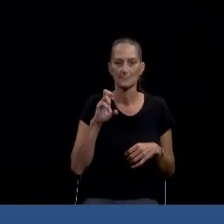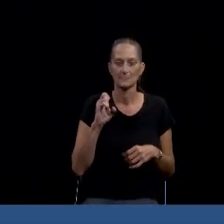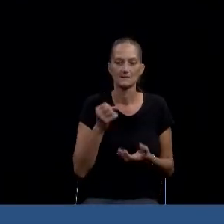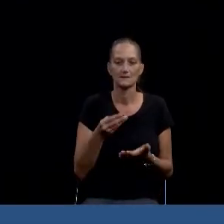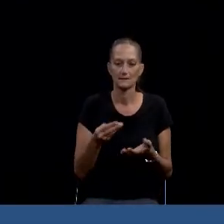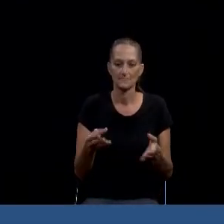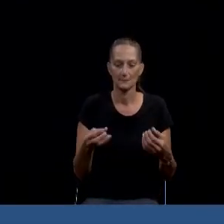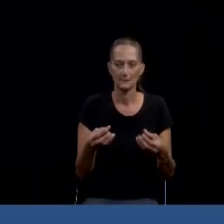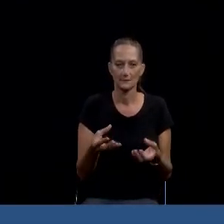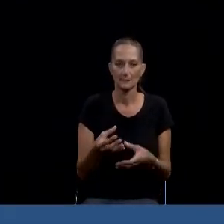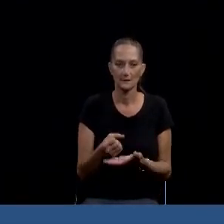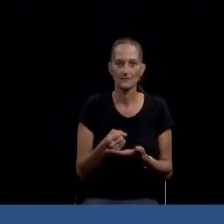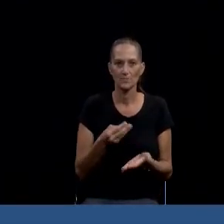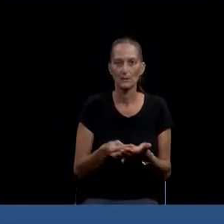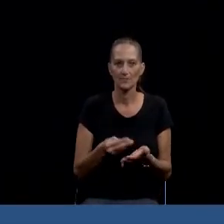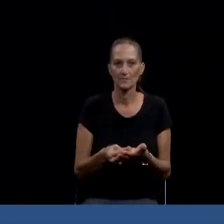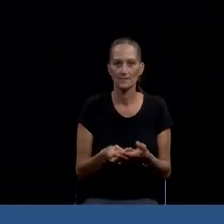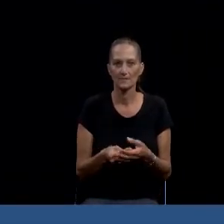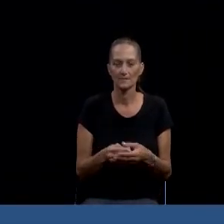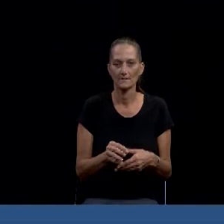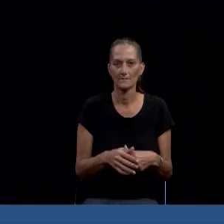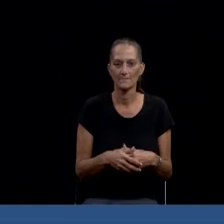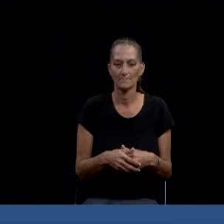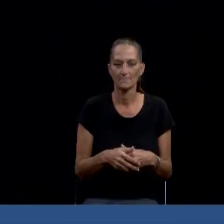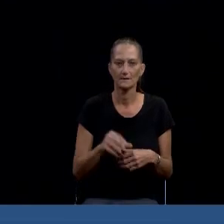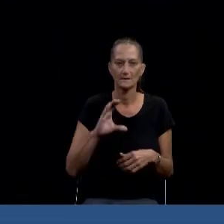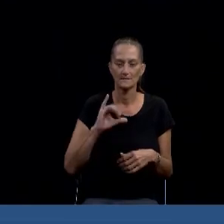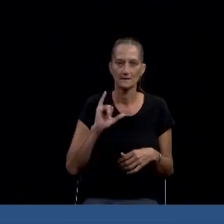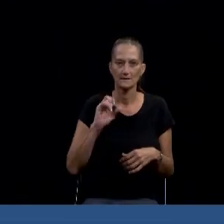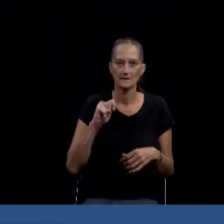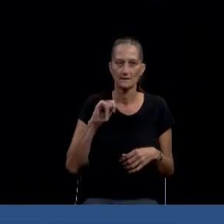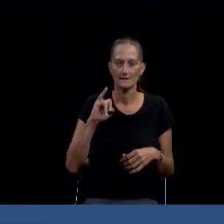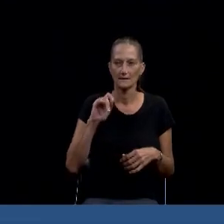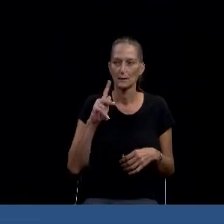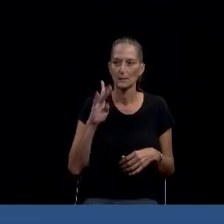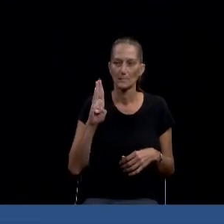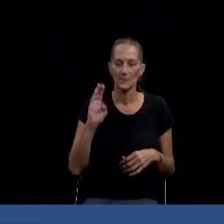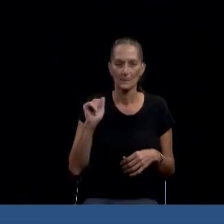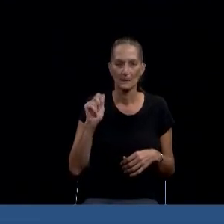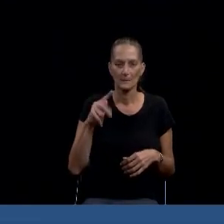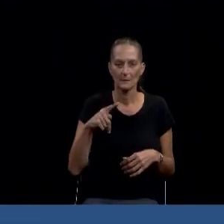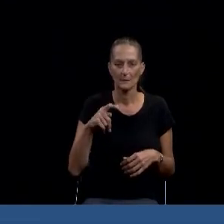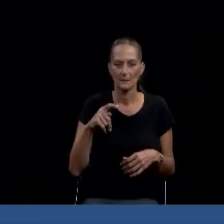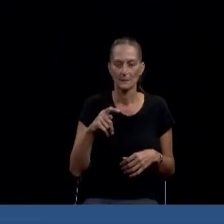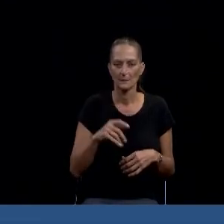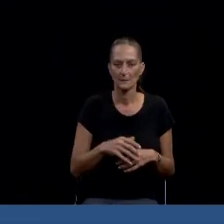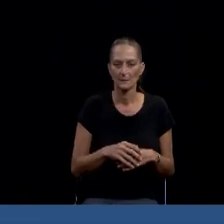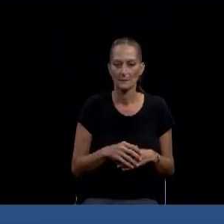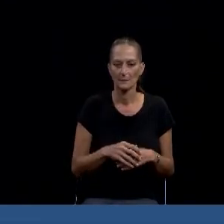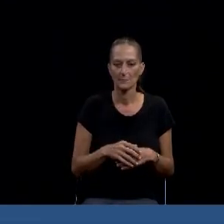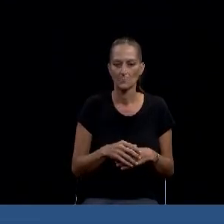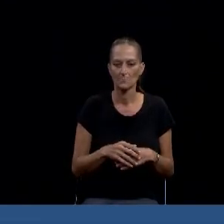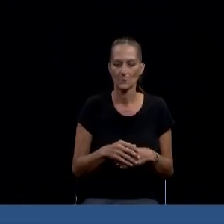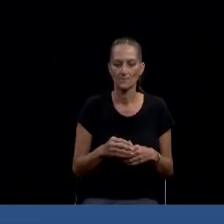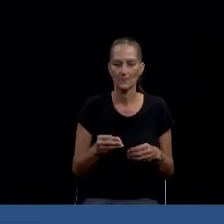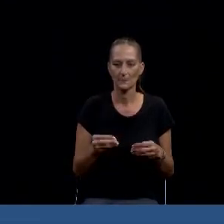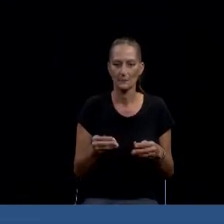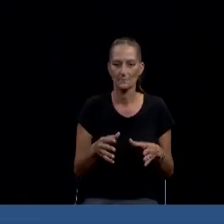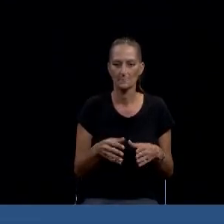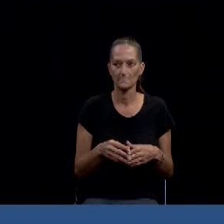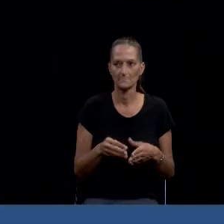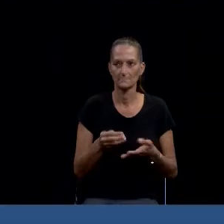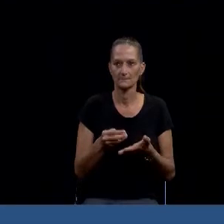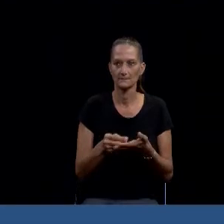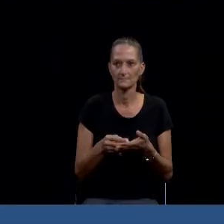Citibank's role in this is they will provide a bridge loan, but they're also purchasing the tax-exempt debt that will be issued